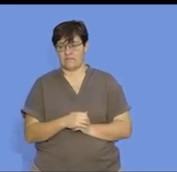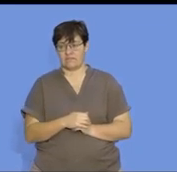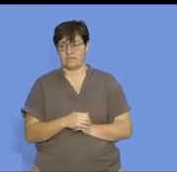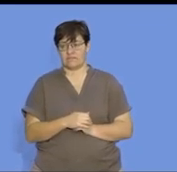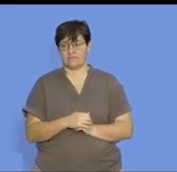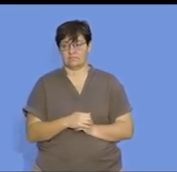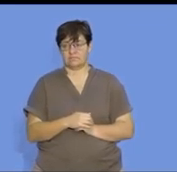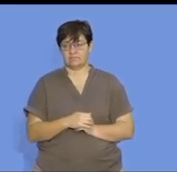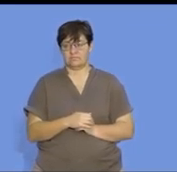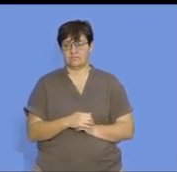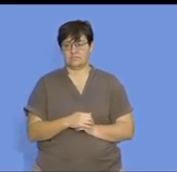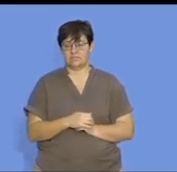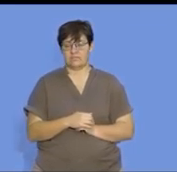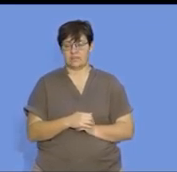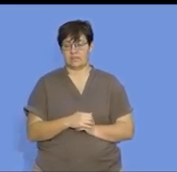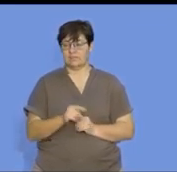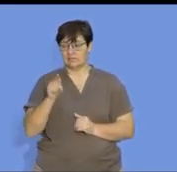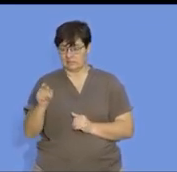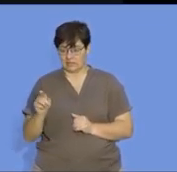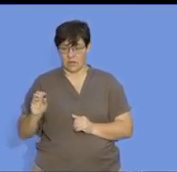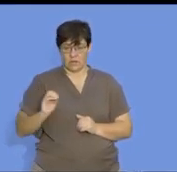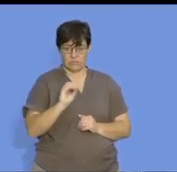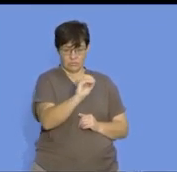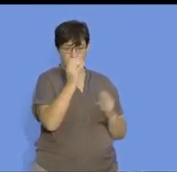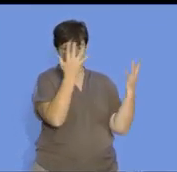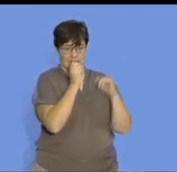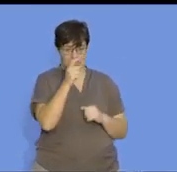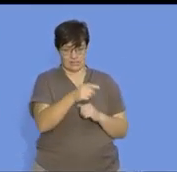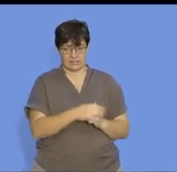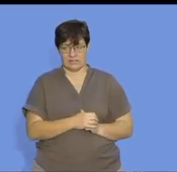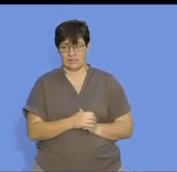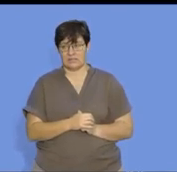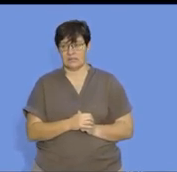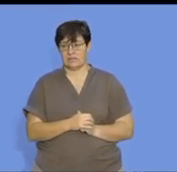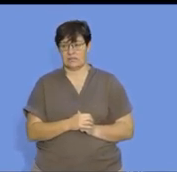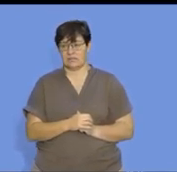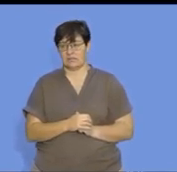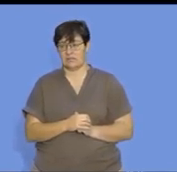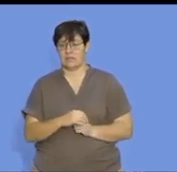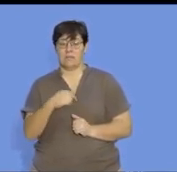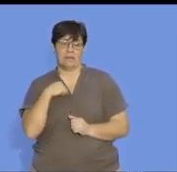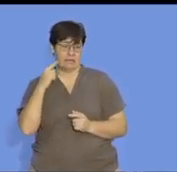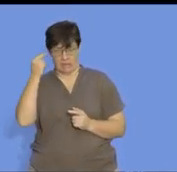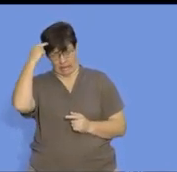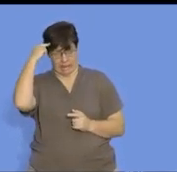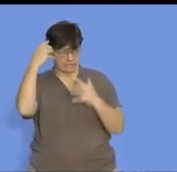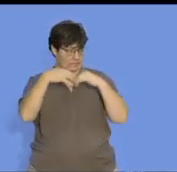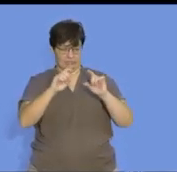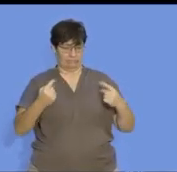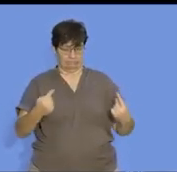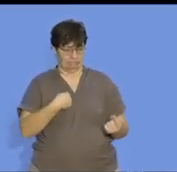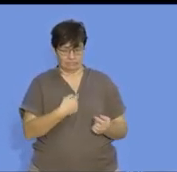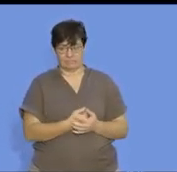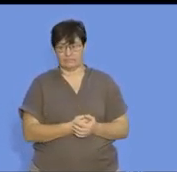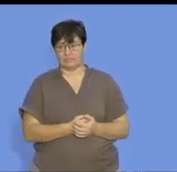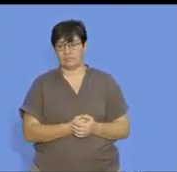Okay? I'm going to put that into my calculator because I definitely can't do that in my head. So